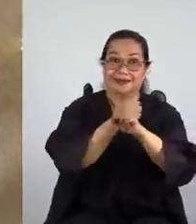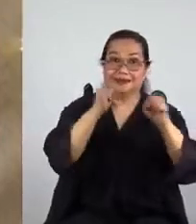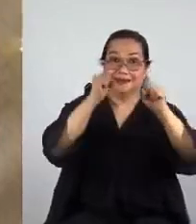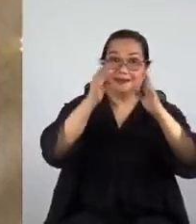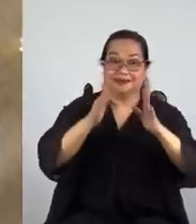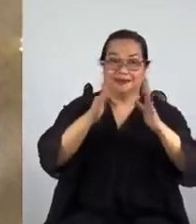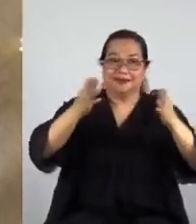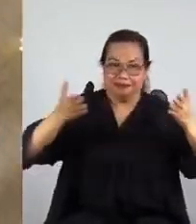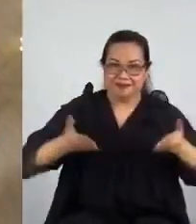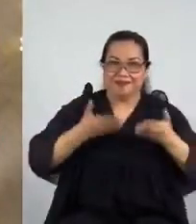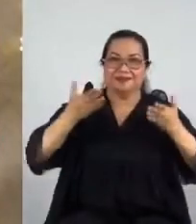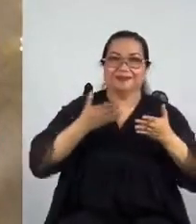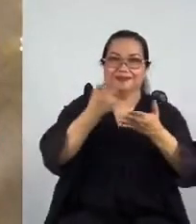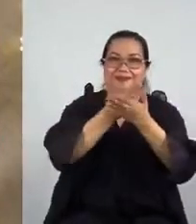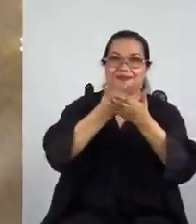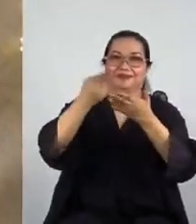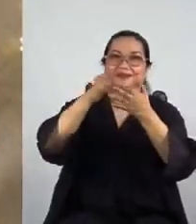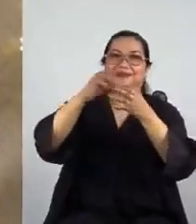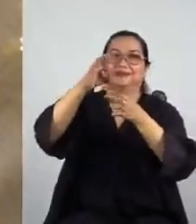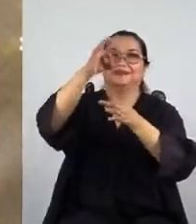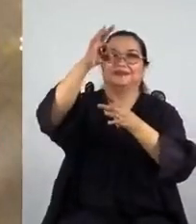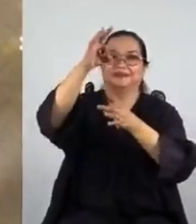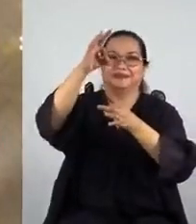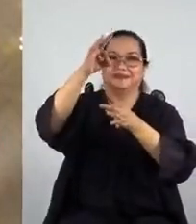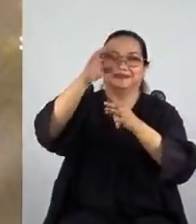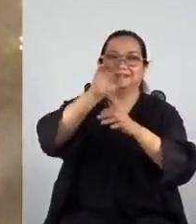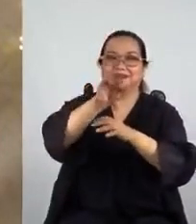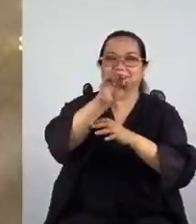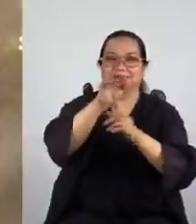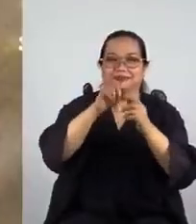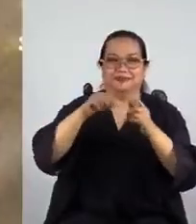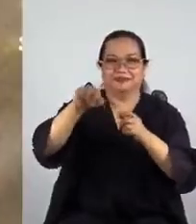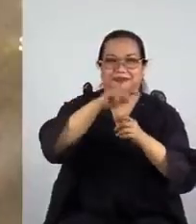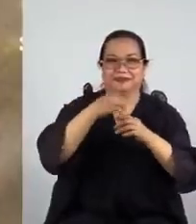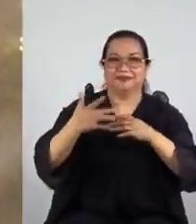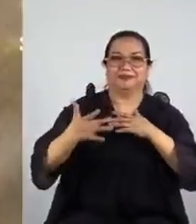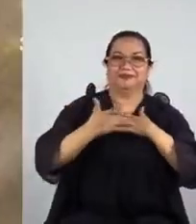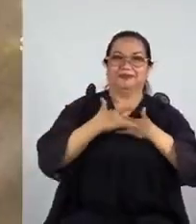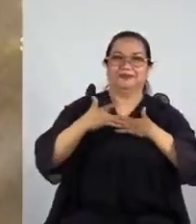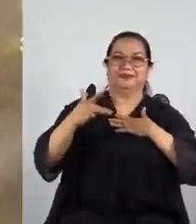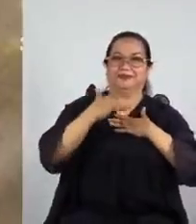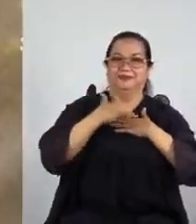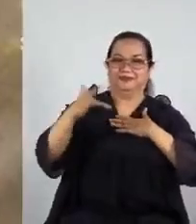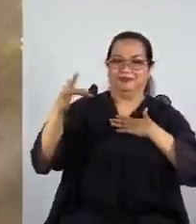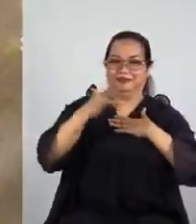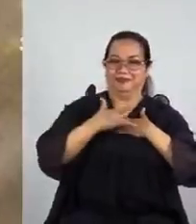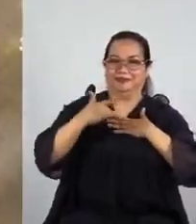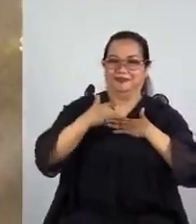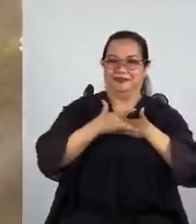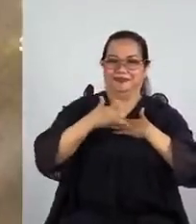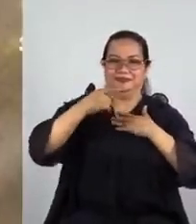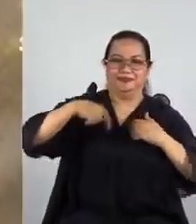the persuasion of the Holy Spirit prodding us and convicting us.